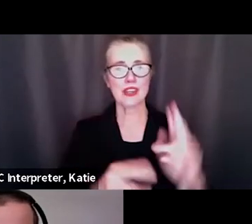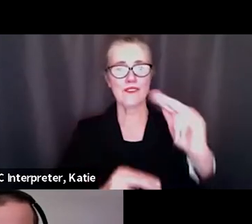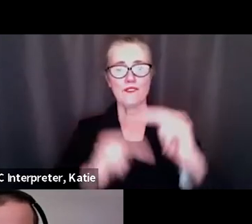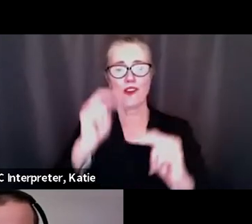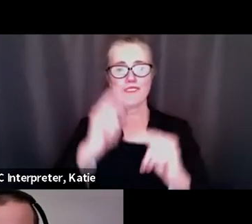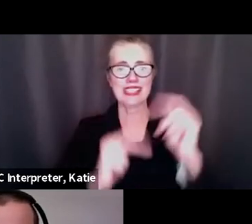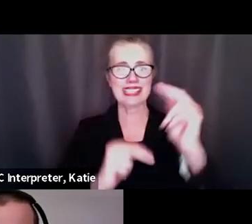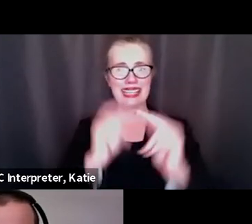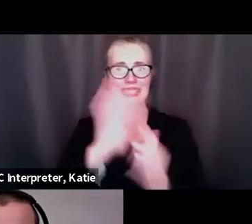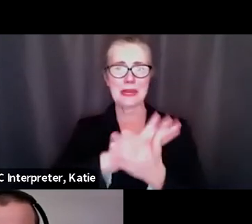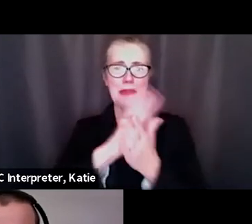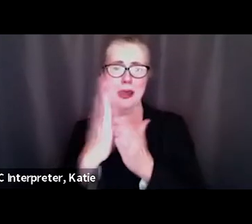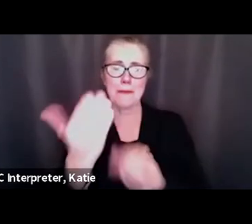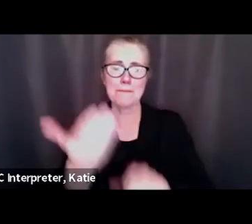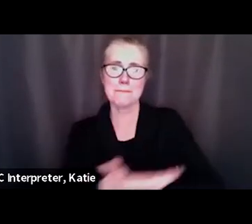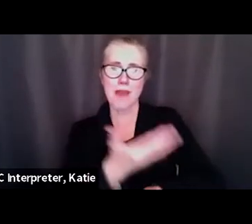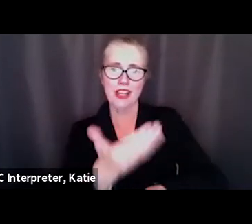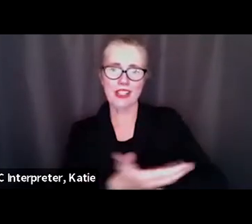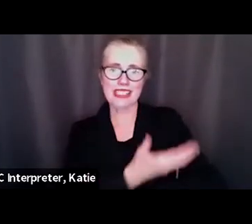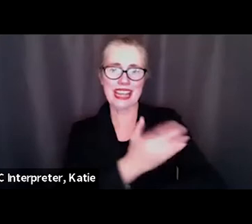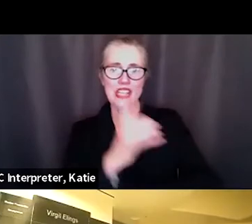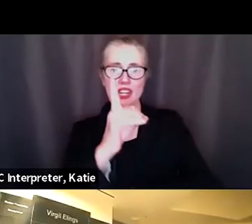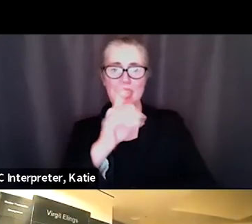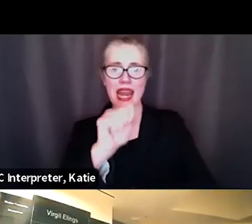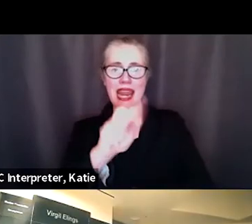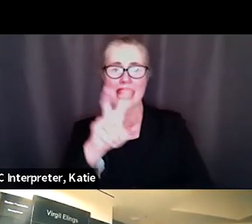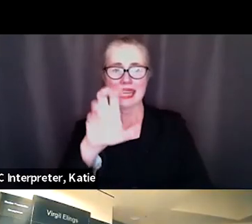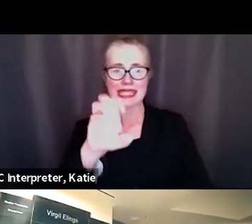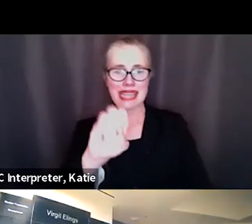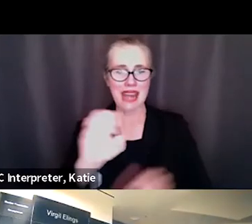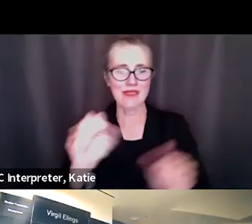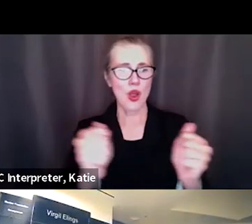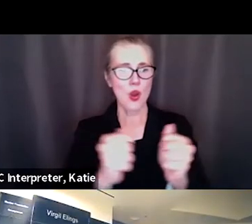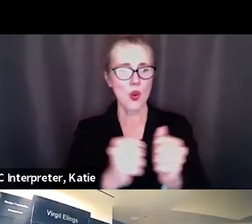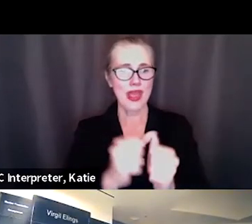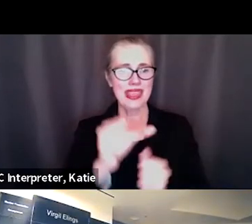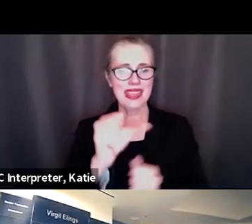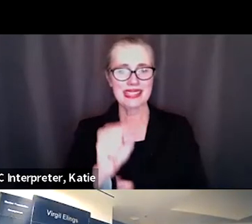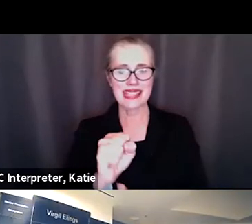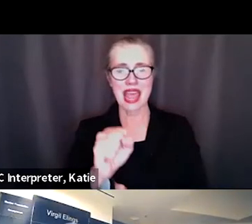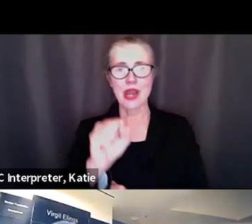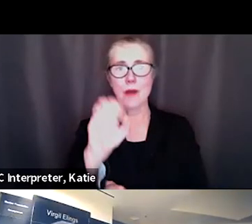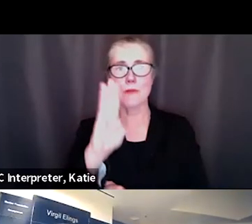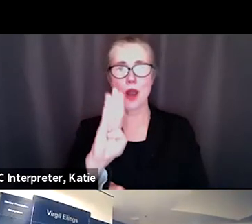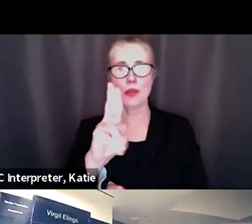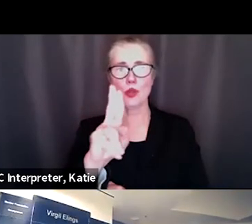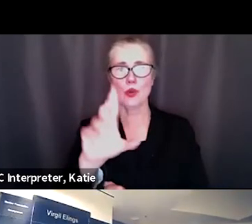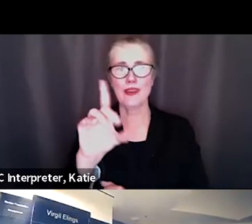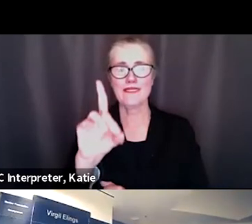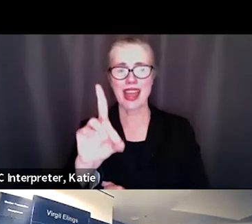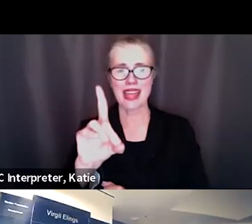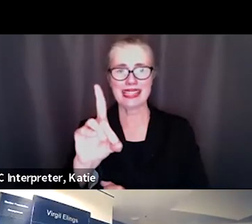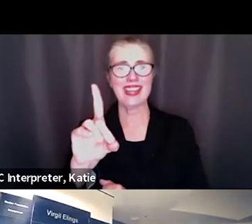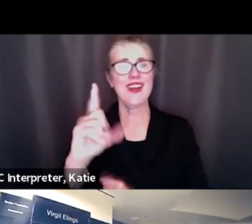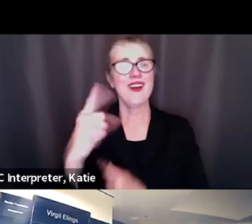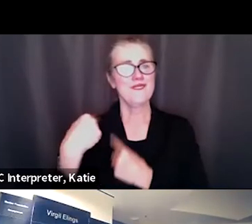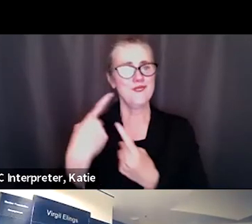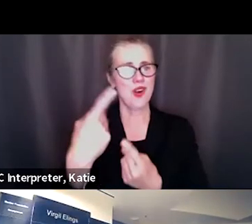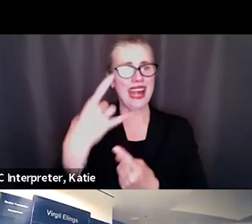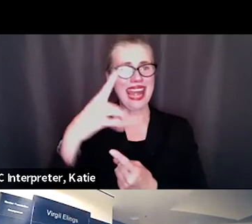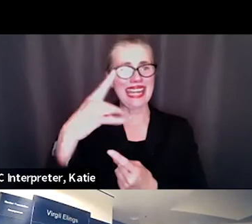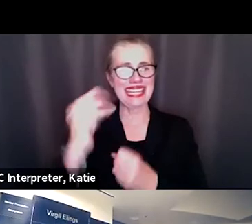modernization dave has been was with santa barbara unified for 18 years he gladly